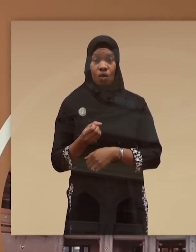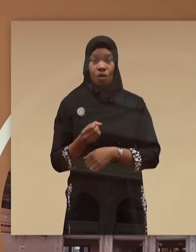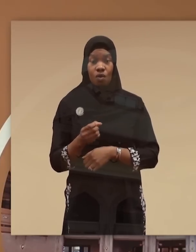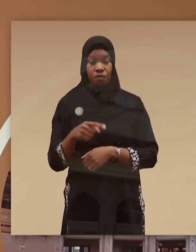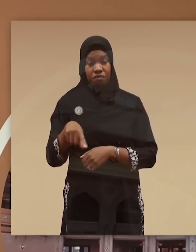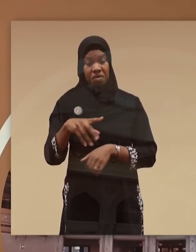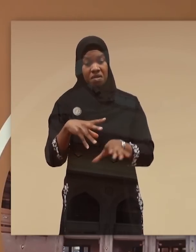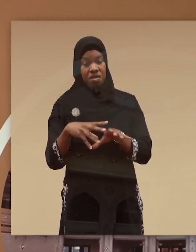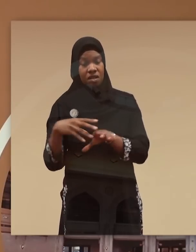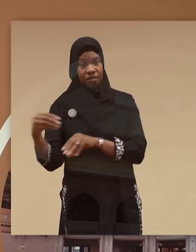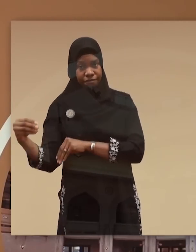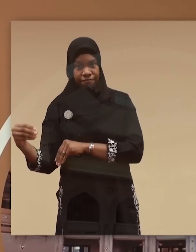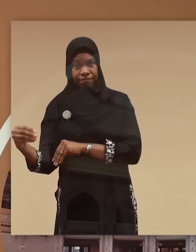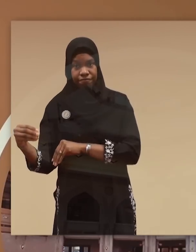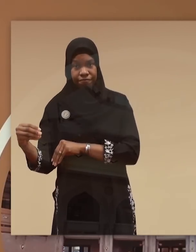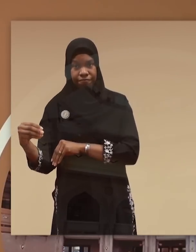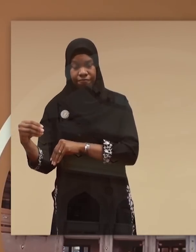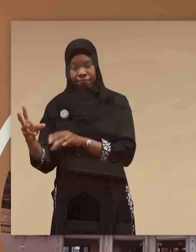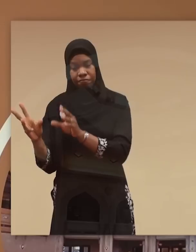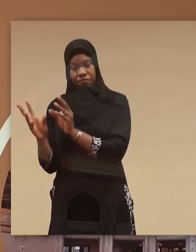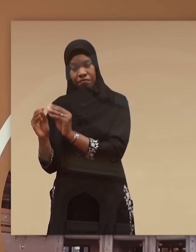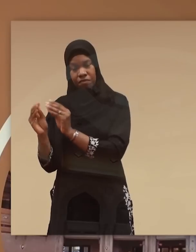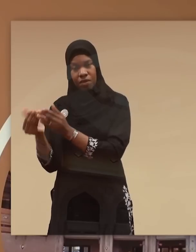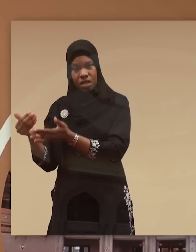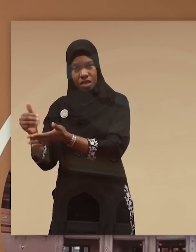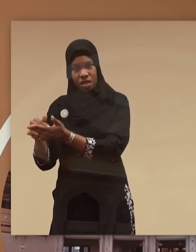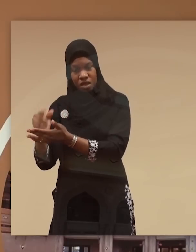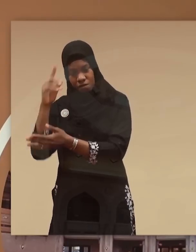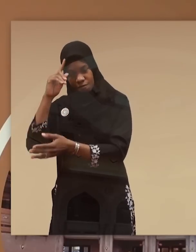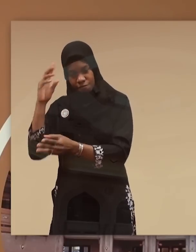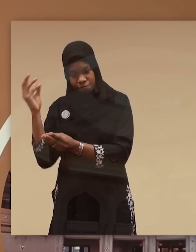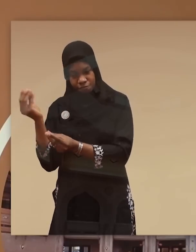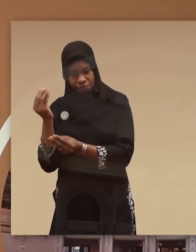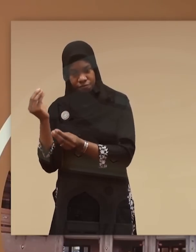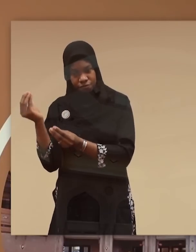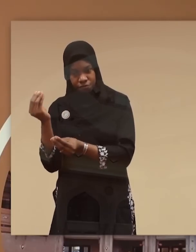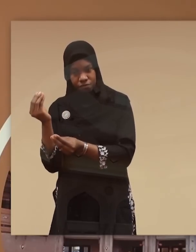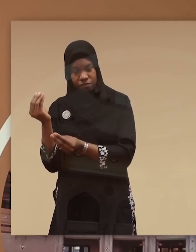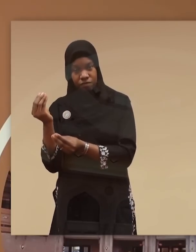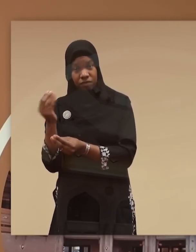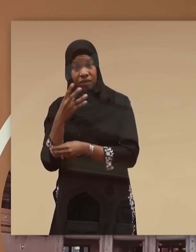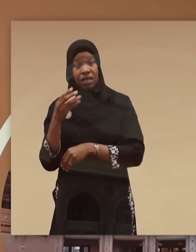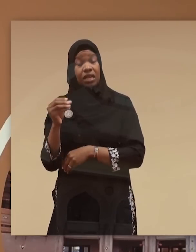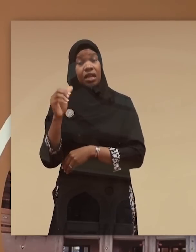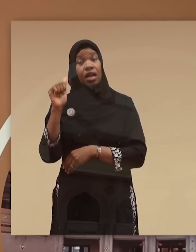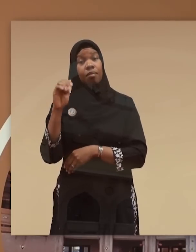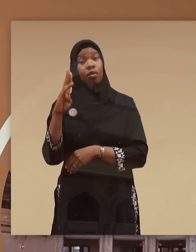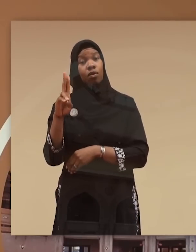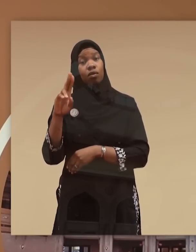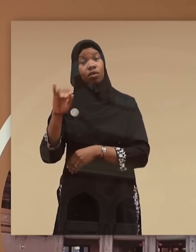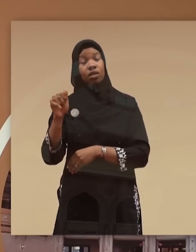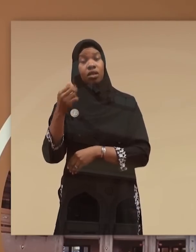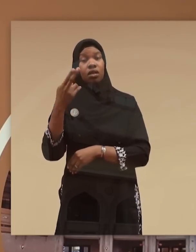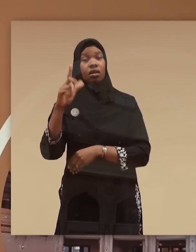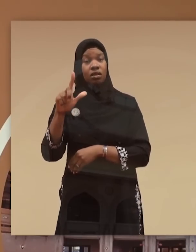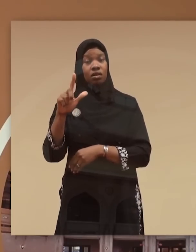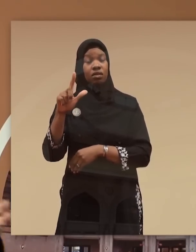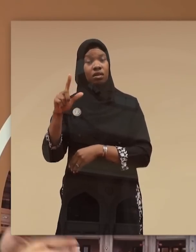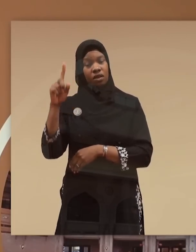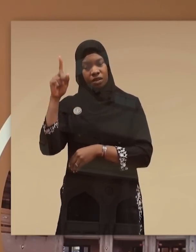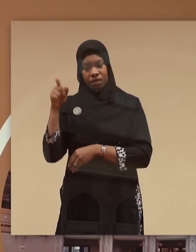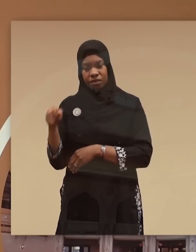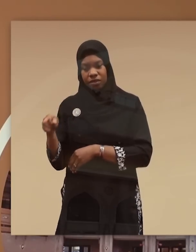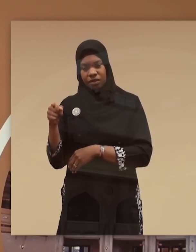it. And Abu Jahl was the spearhead of the opposition. Of course, he has many lieutenants. He has Uqba ibn